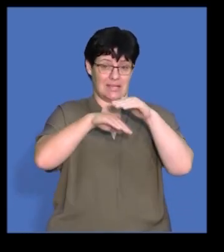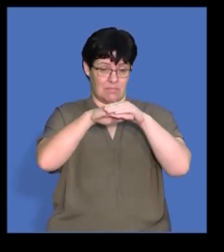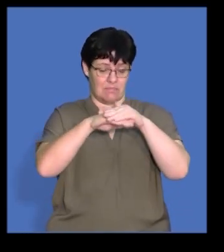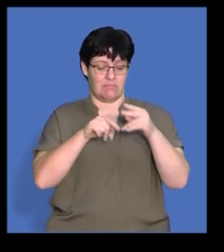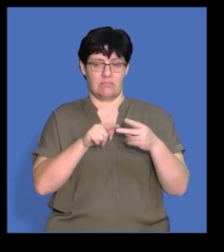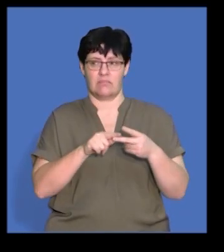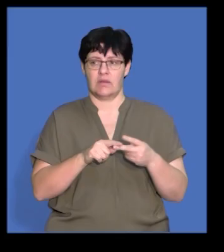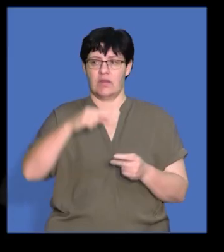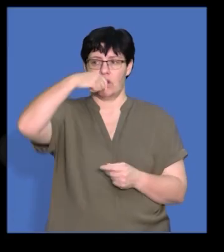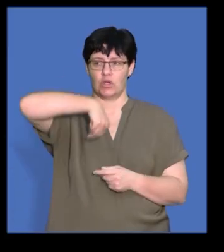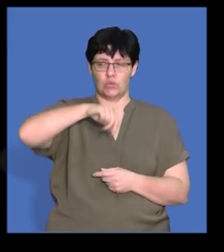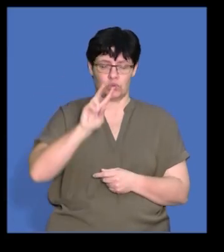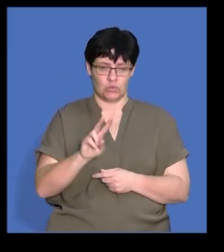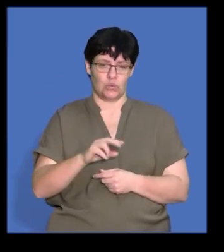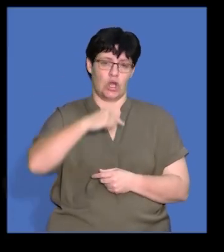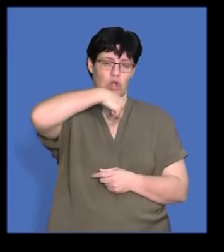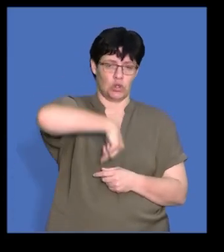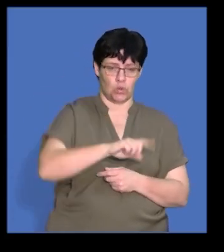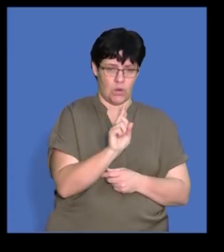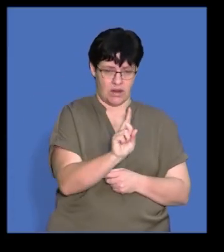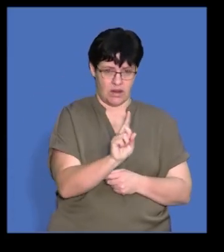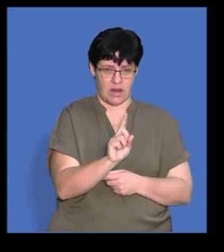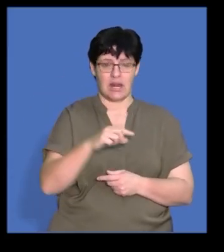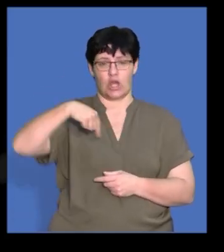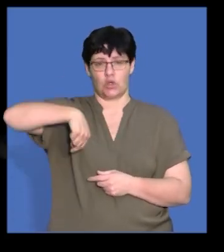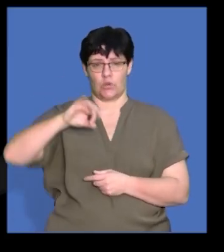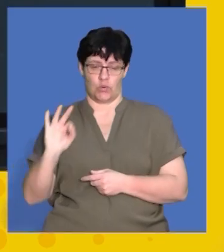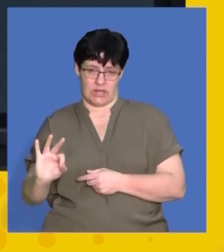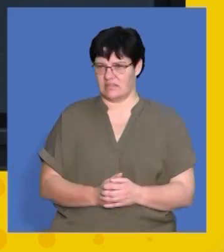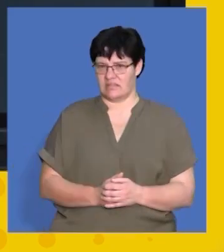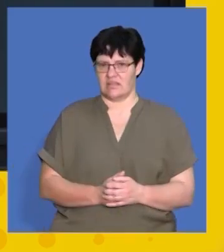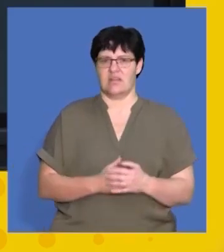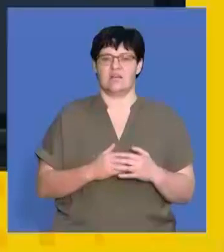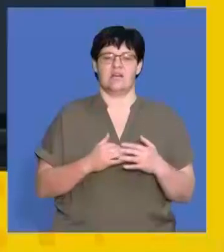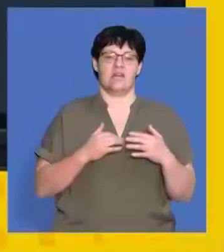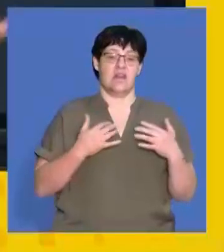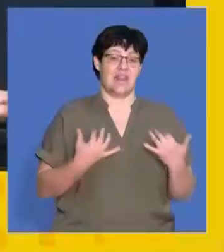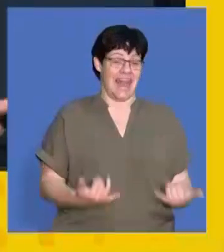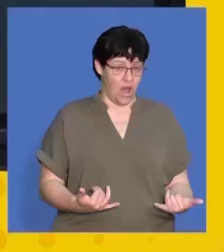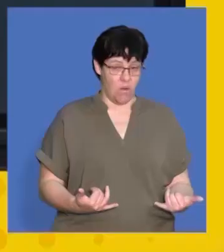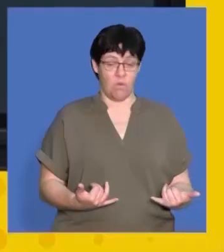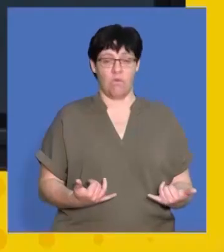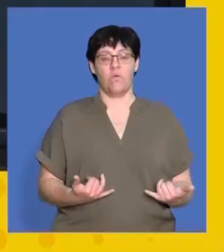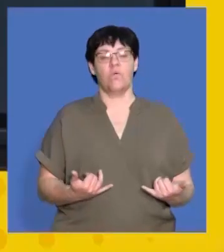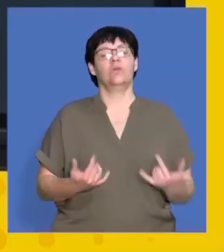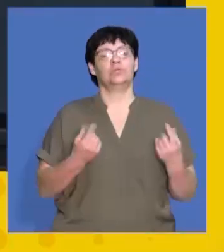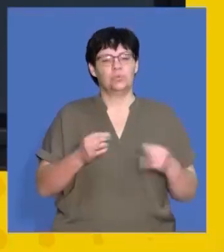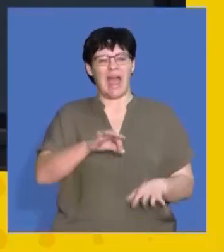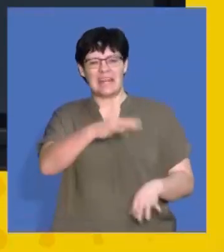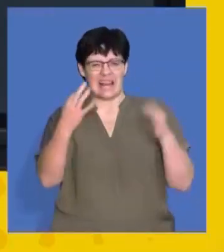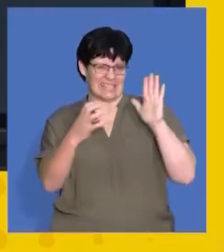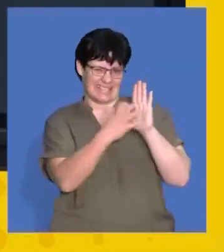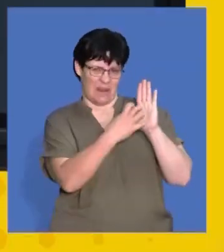your Q2, Q1, and Q3. Now that we've done a little bit of analysis of